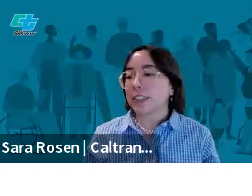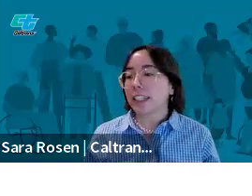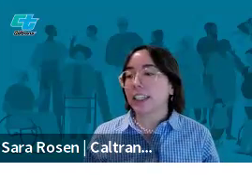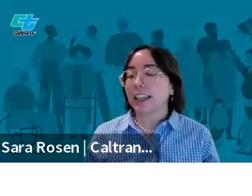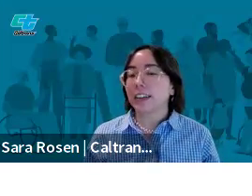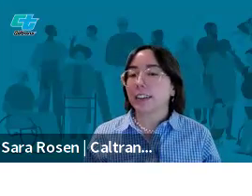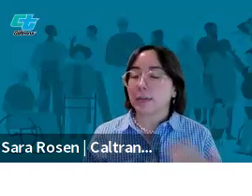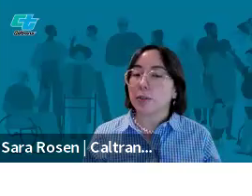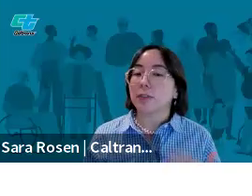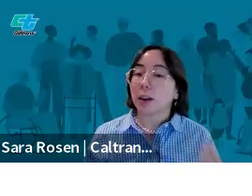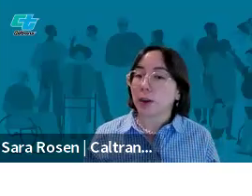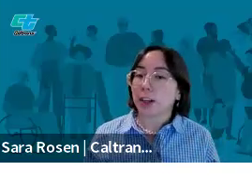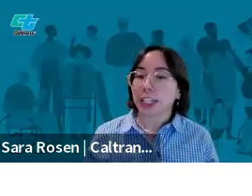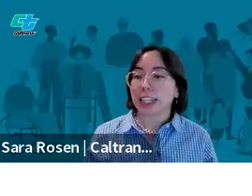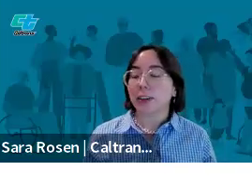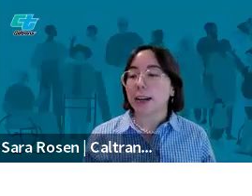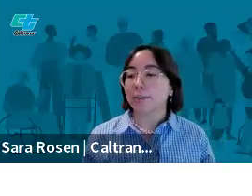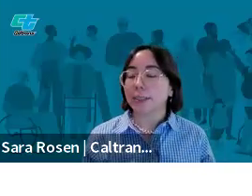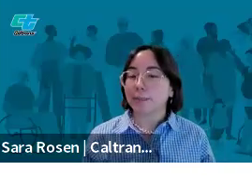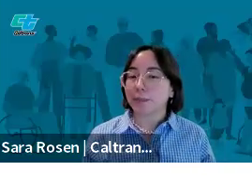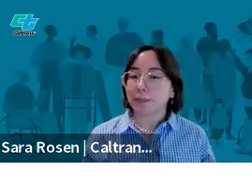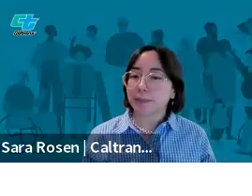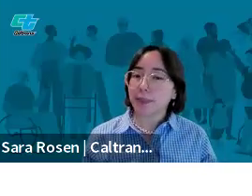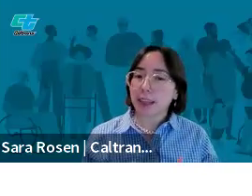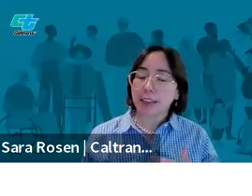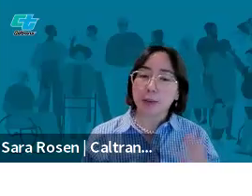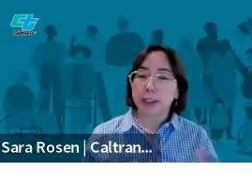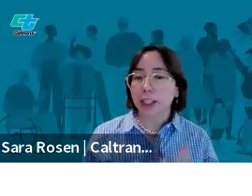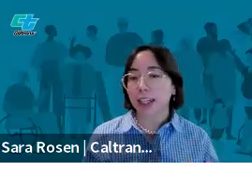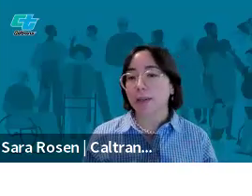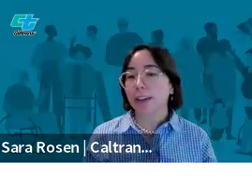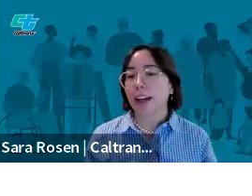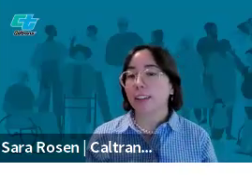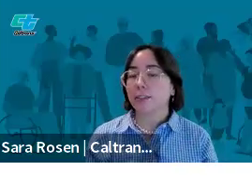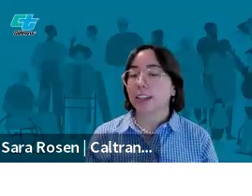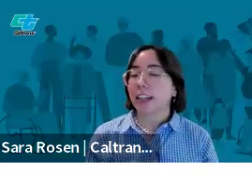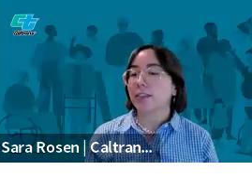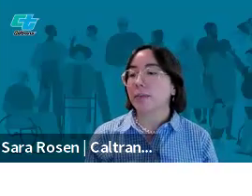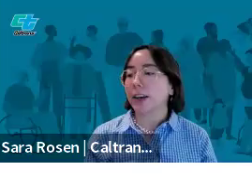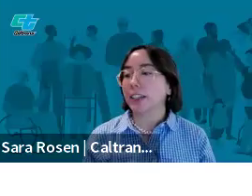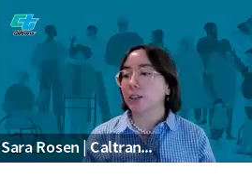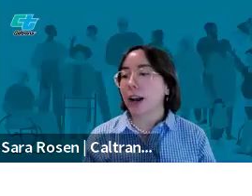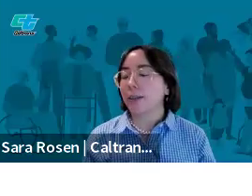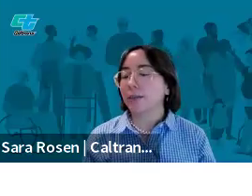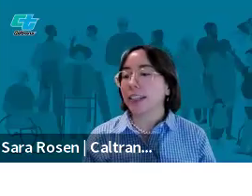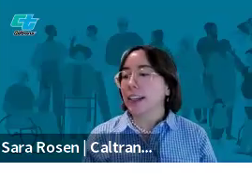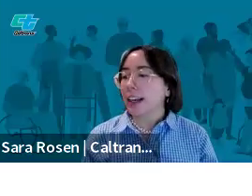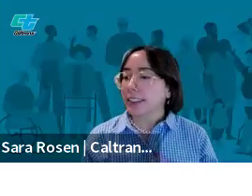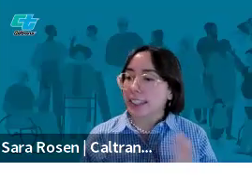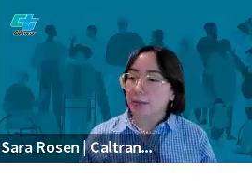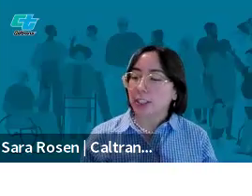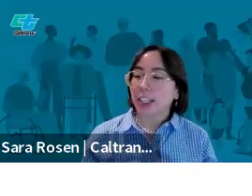community fatigue and improving our project outcomes. And then we were talking about California Native American